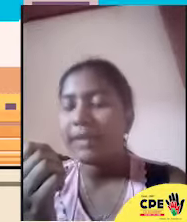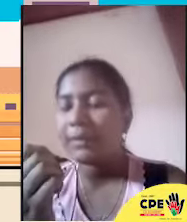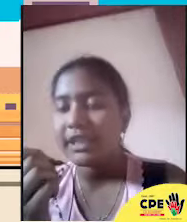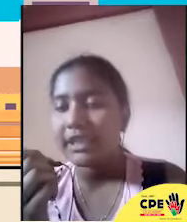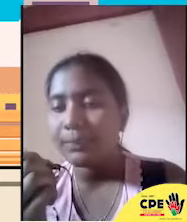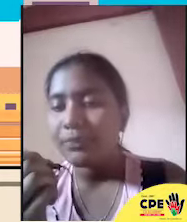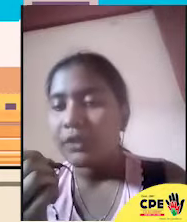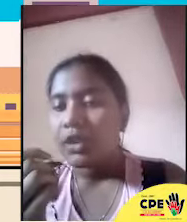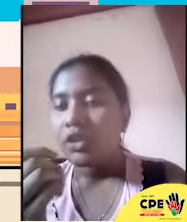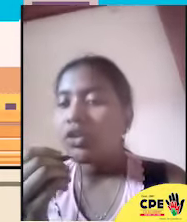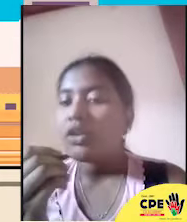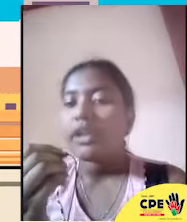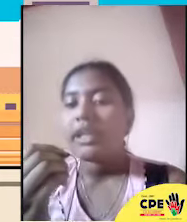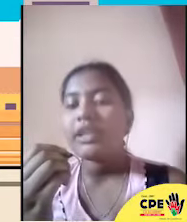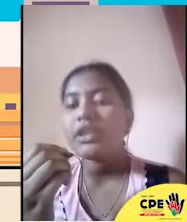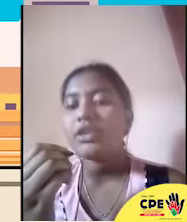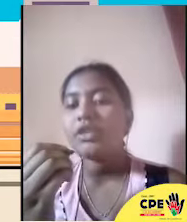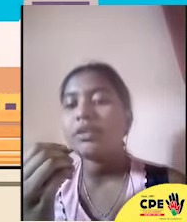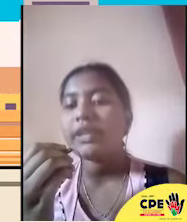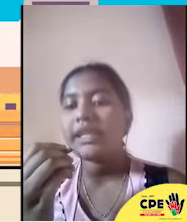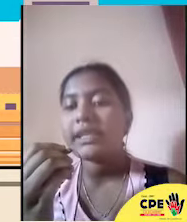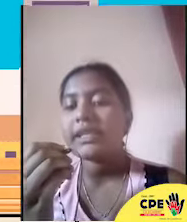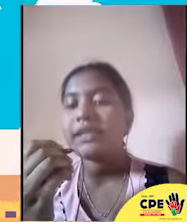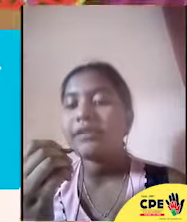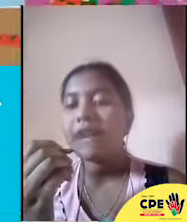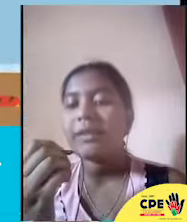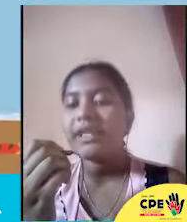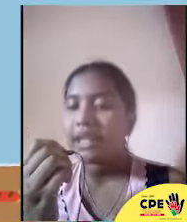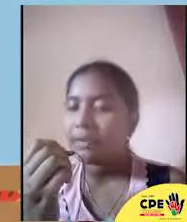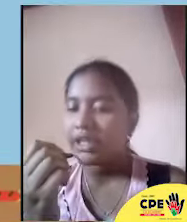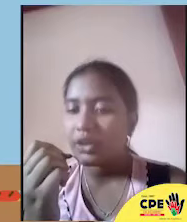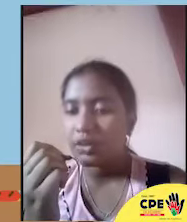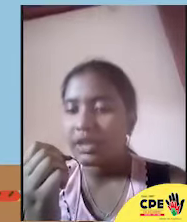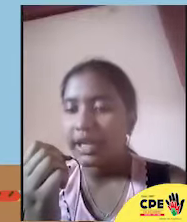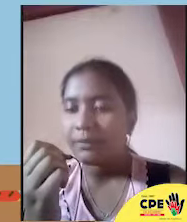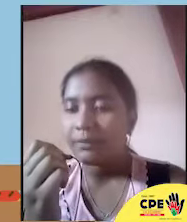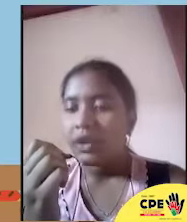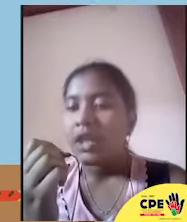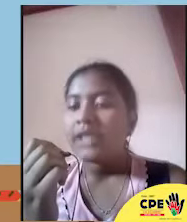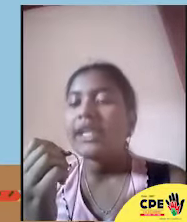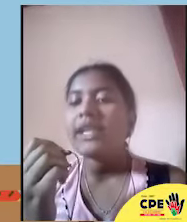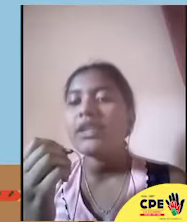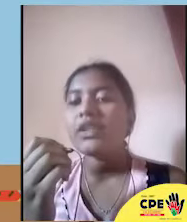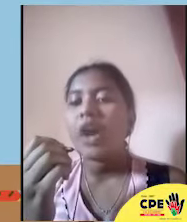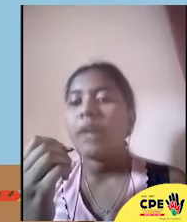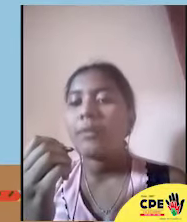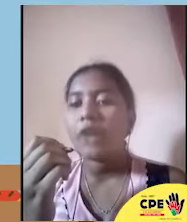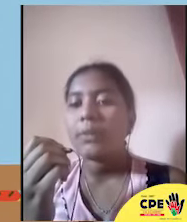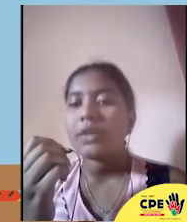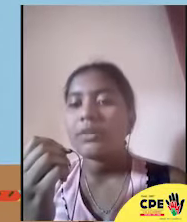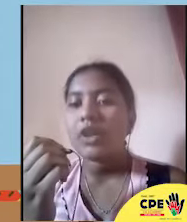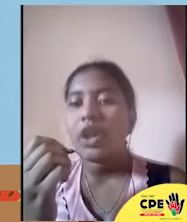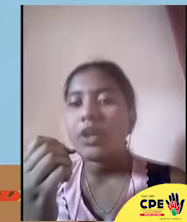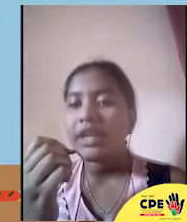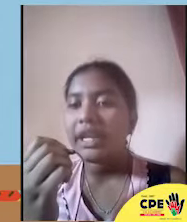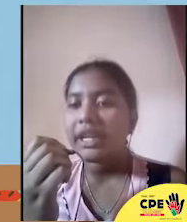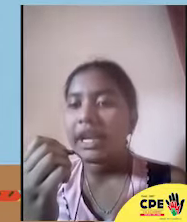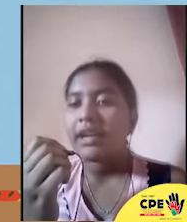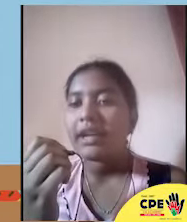wealthy person. So, in these two reasons, the farmer is committing suicide. Seeing this all problems all